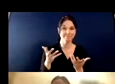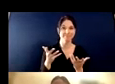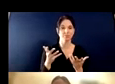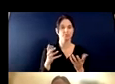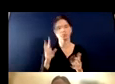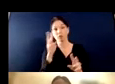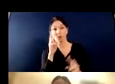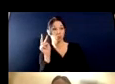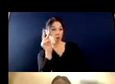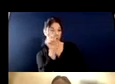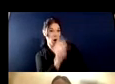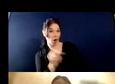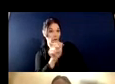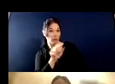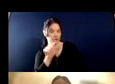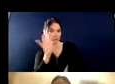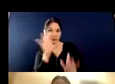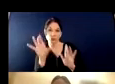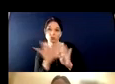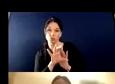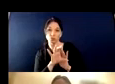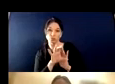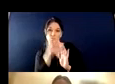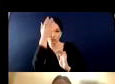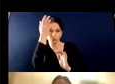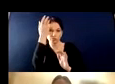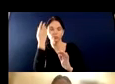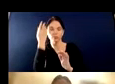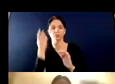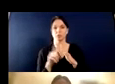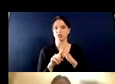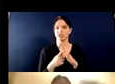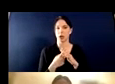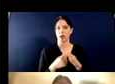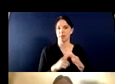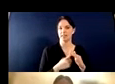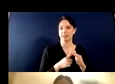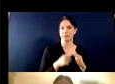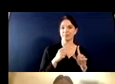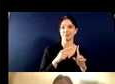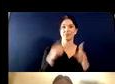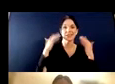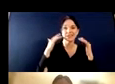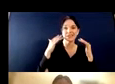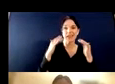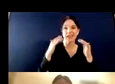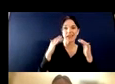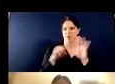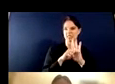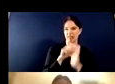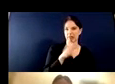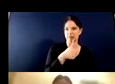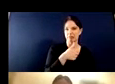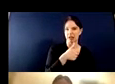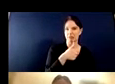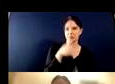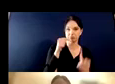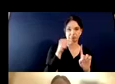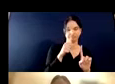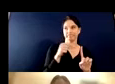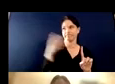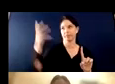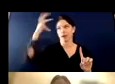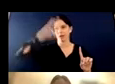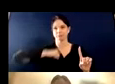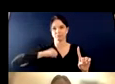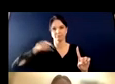at this audiogram here. Okay, let's start at the beginning. Sound was played at negative 10 for this child, did not hear it.